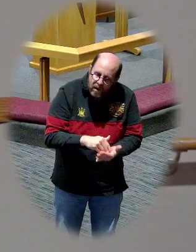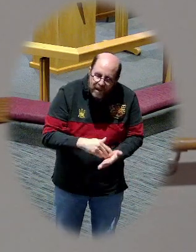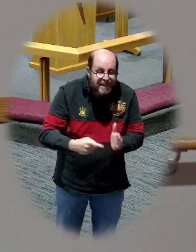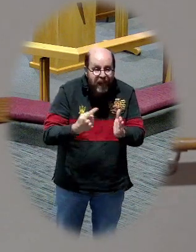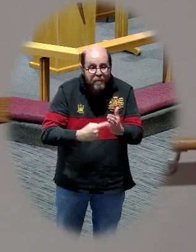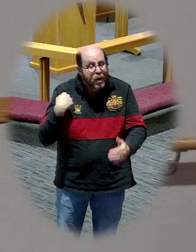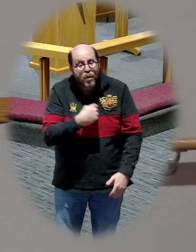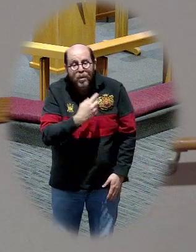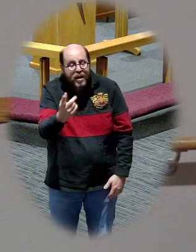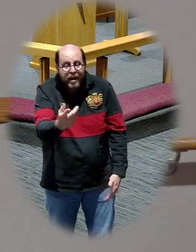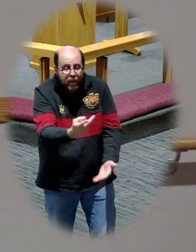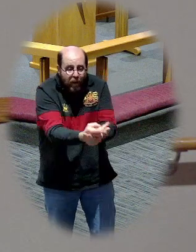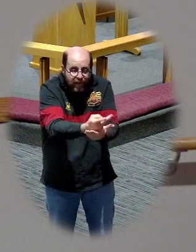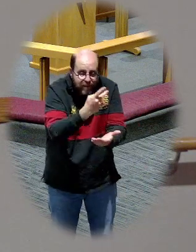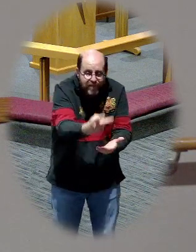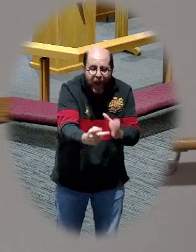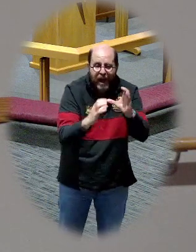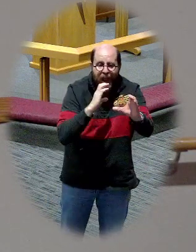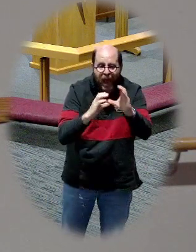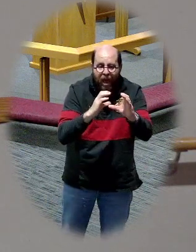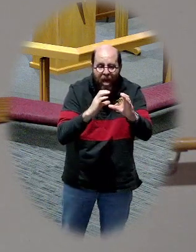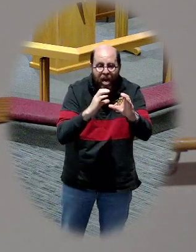Sometimes we fail to communicate well.